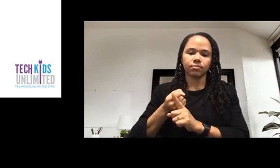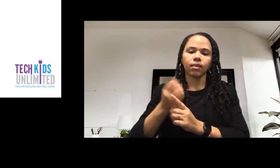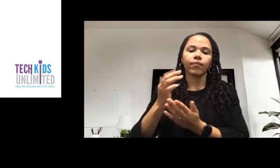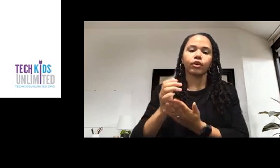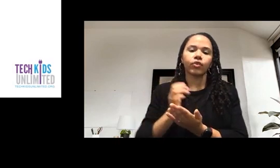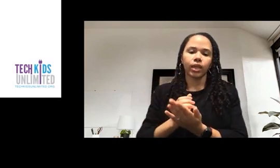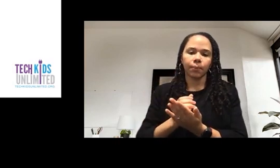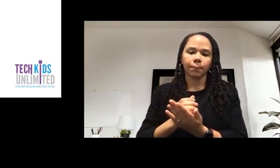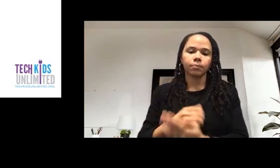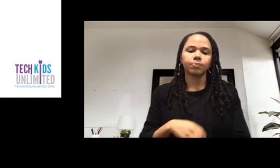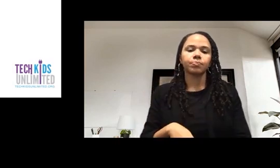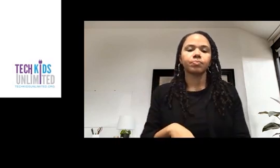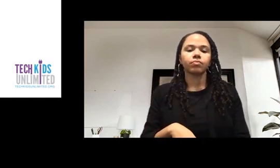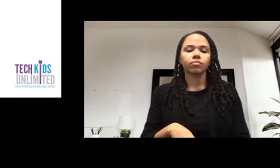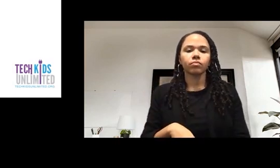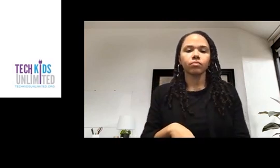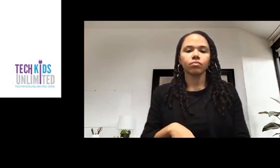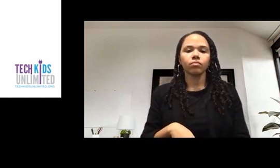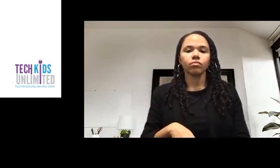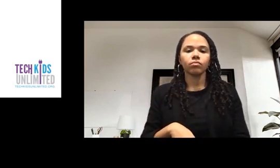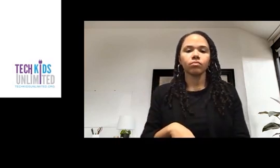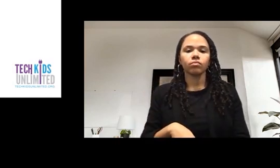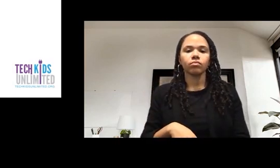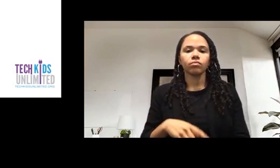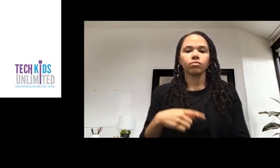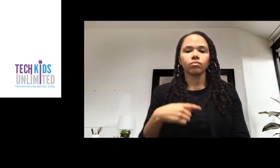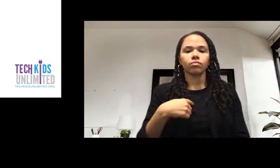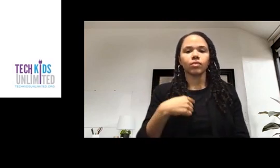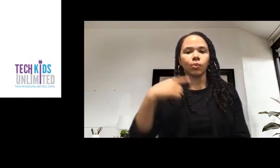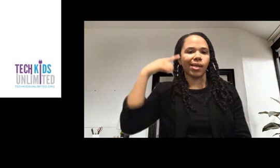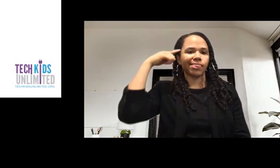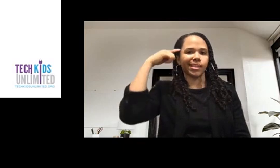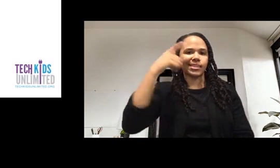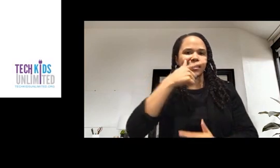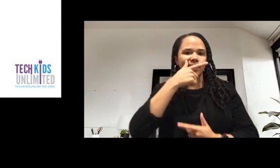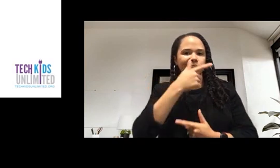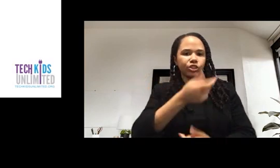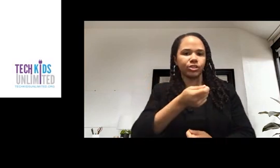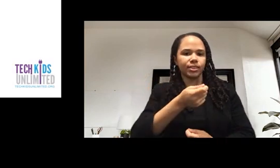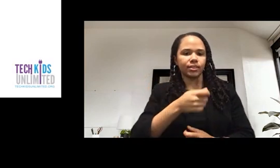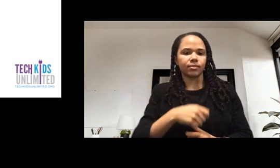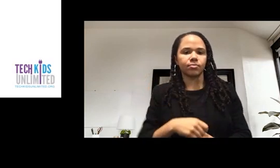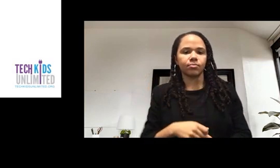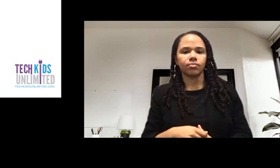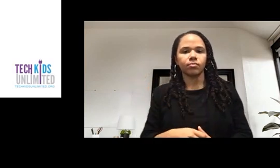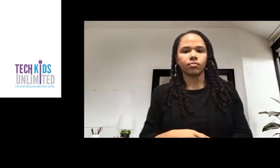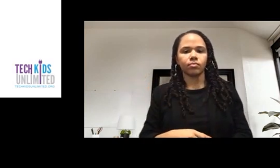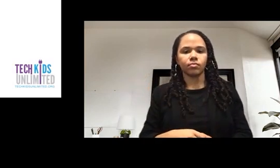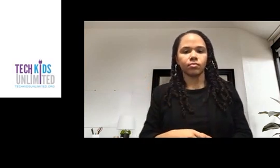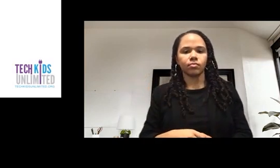curriculum. So what I think is sort of really interesting is that